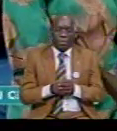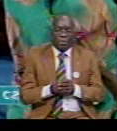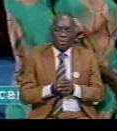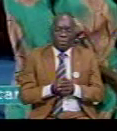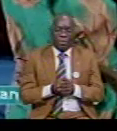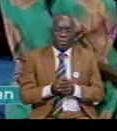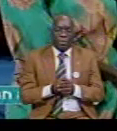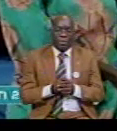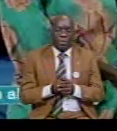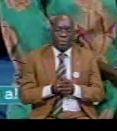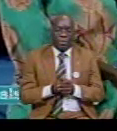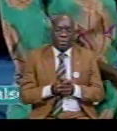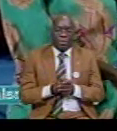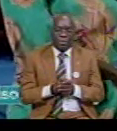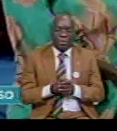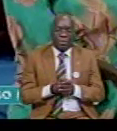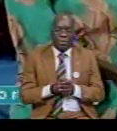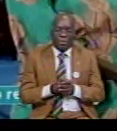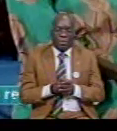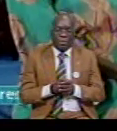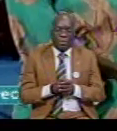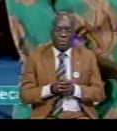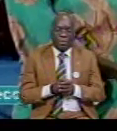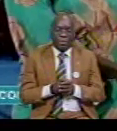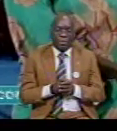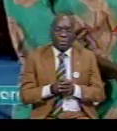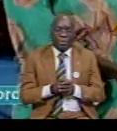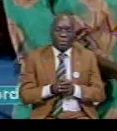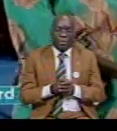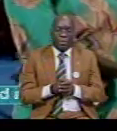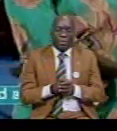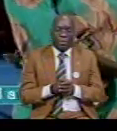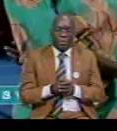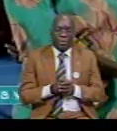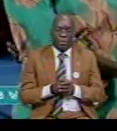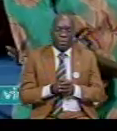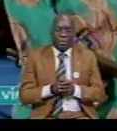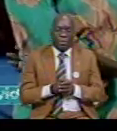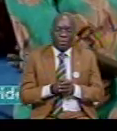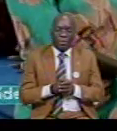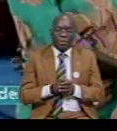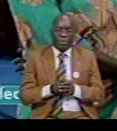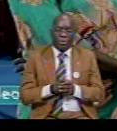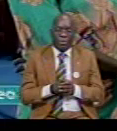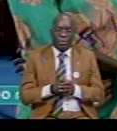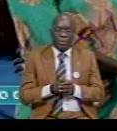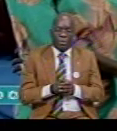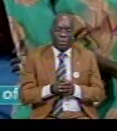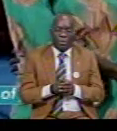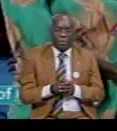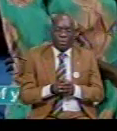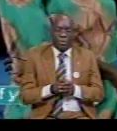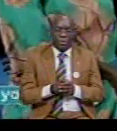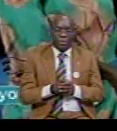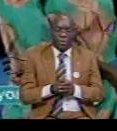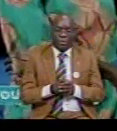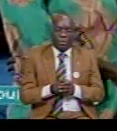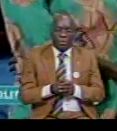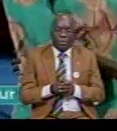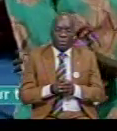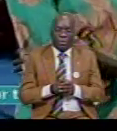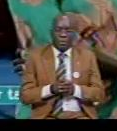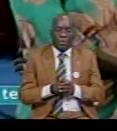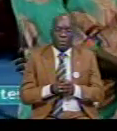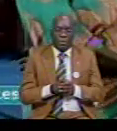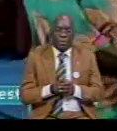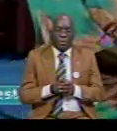will see the man of God for the first time. Yesterday, she said she was able to see the man of God going.